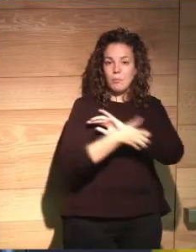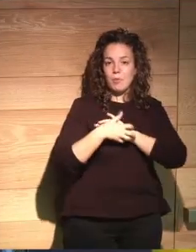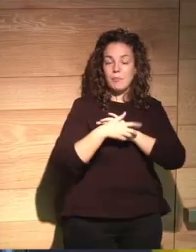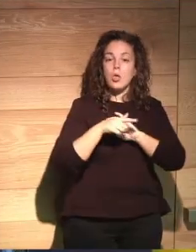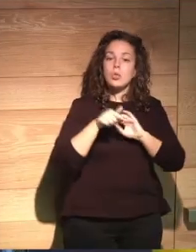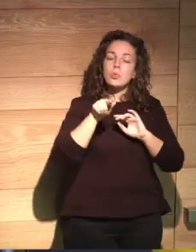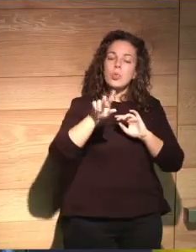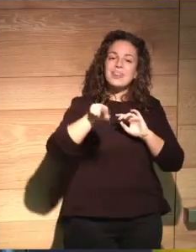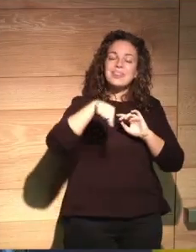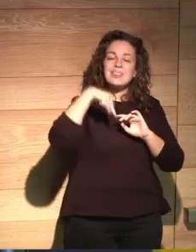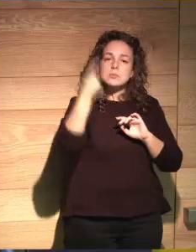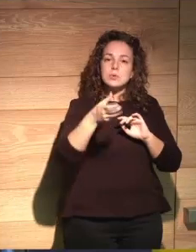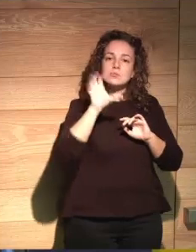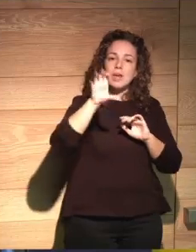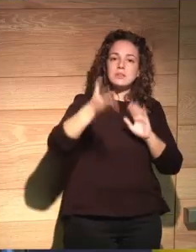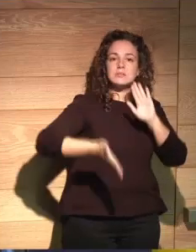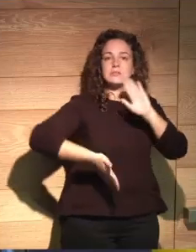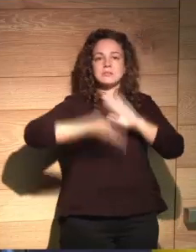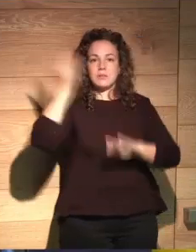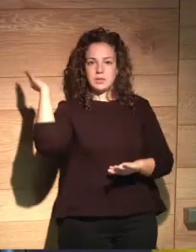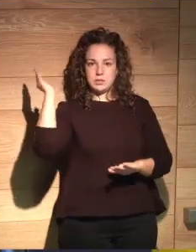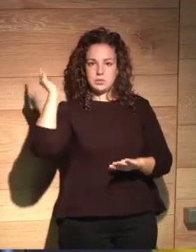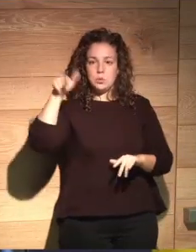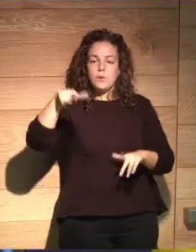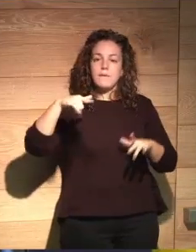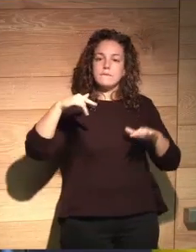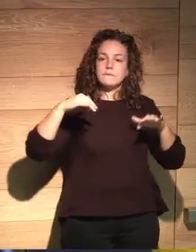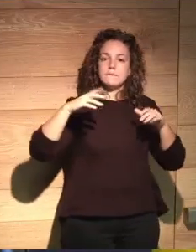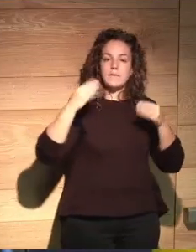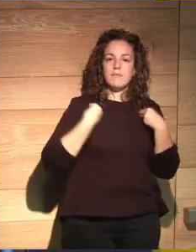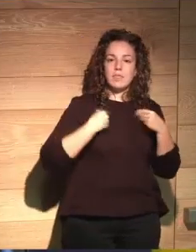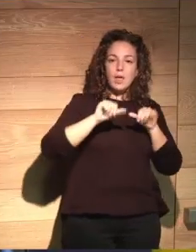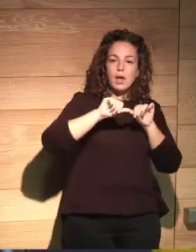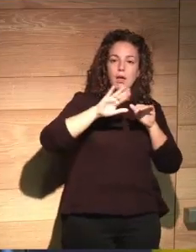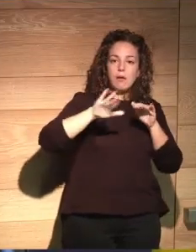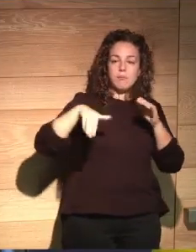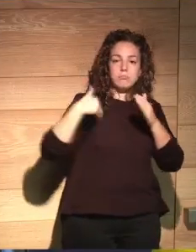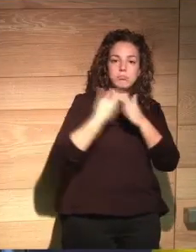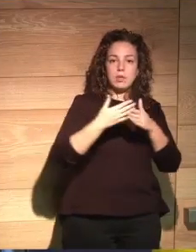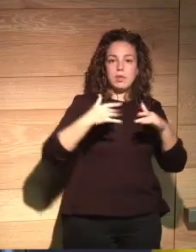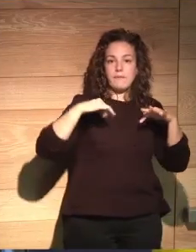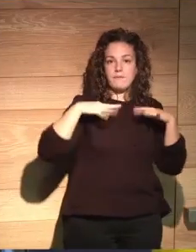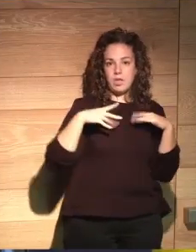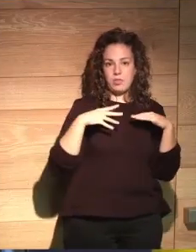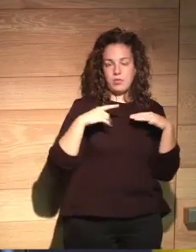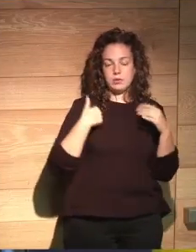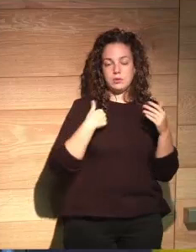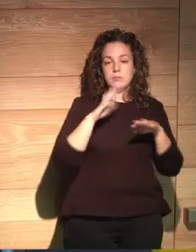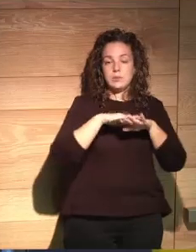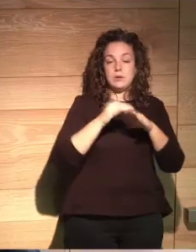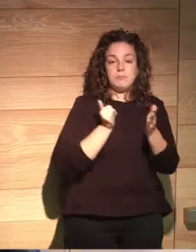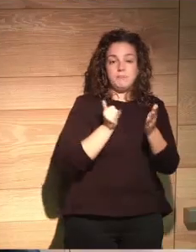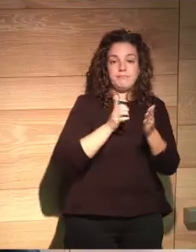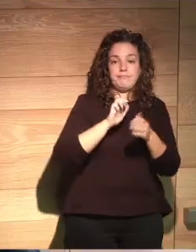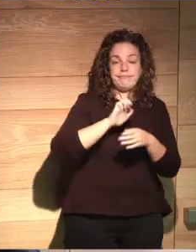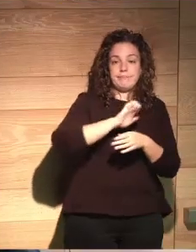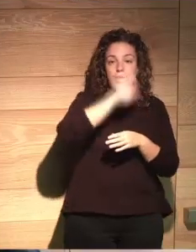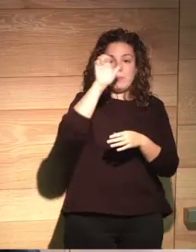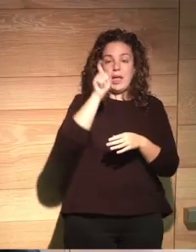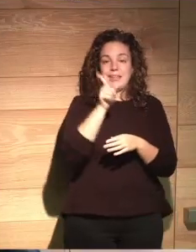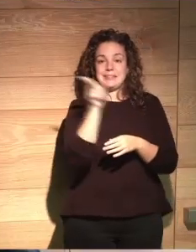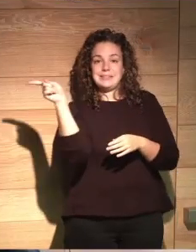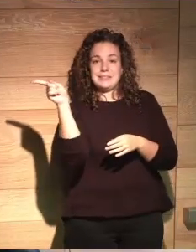they accepted this. But of course, then they had to leave the country. So you're going to have a holiday for the rest of your life. And